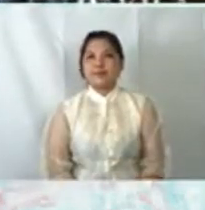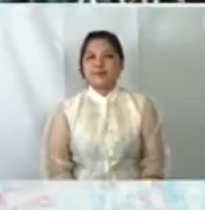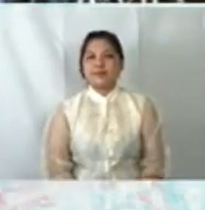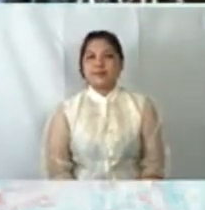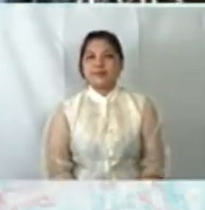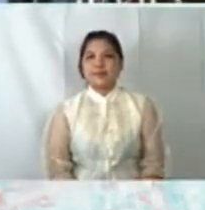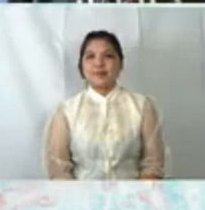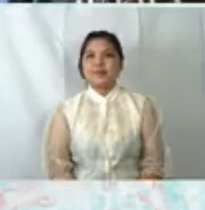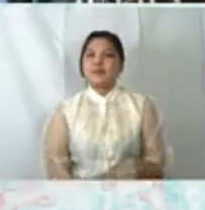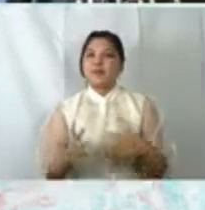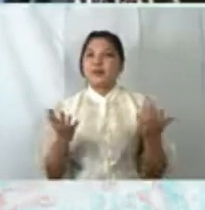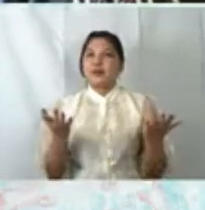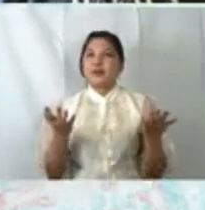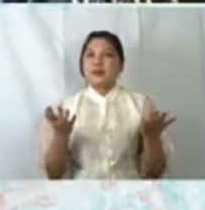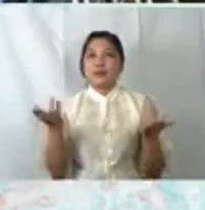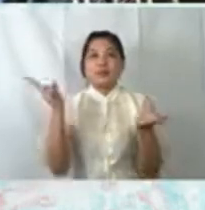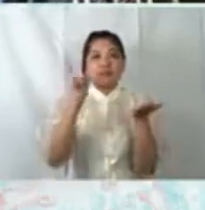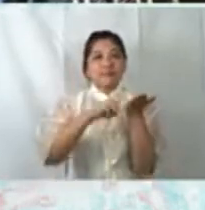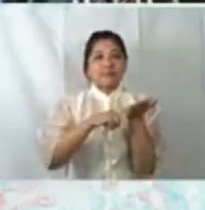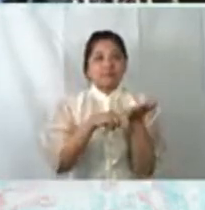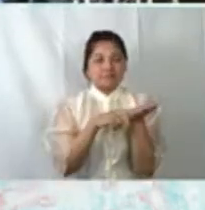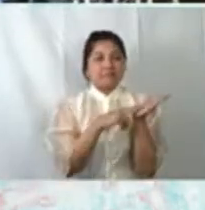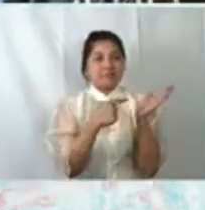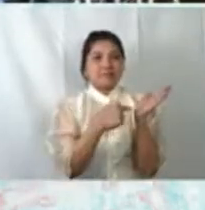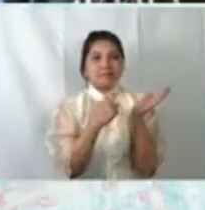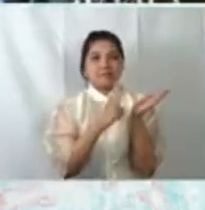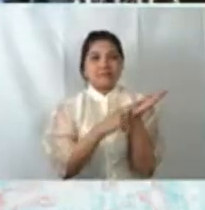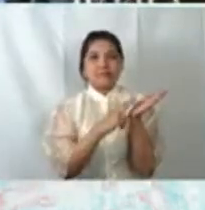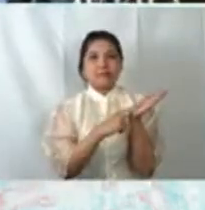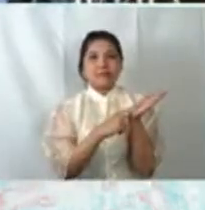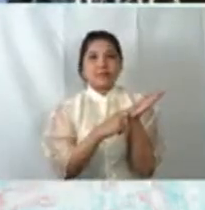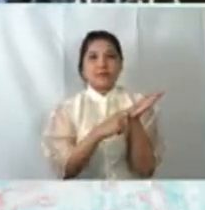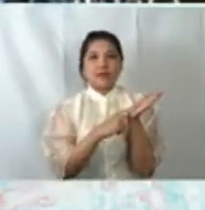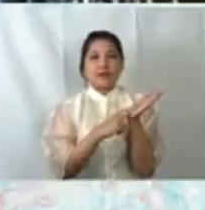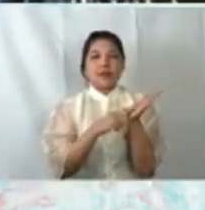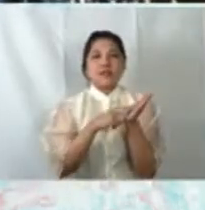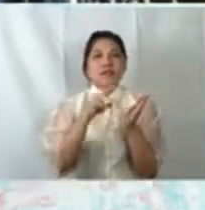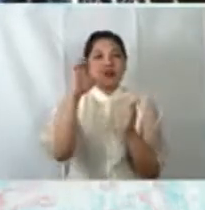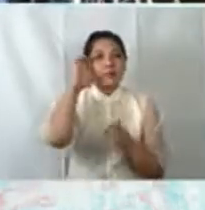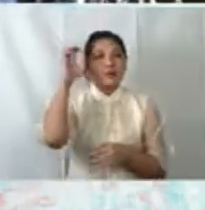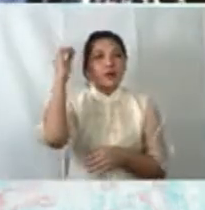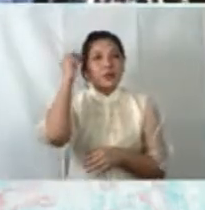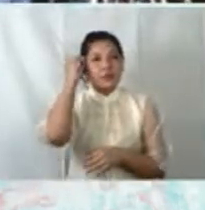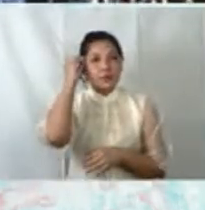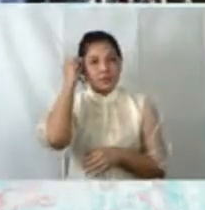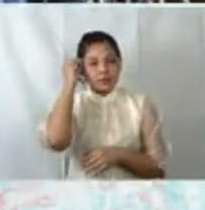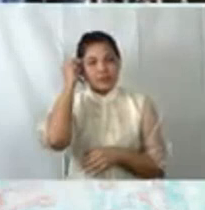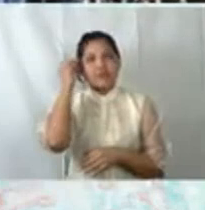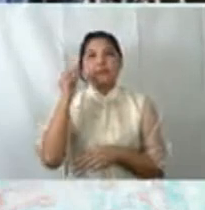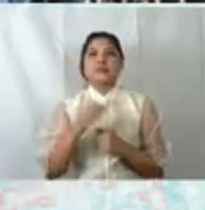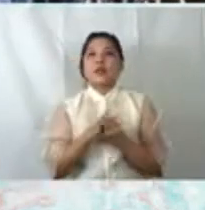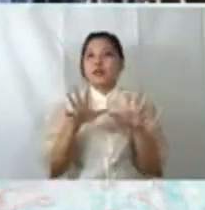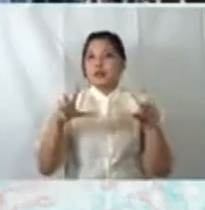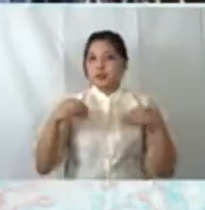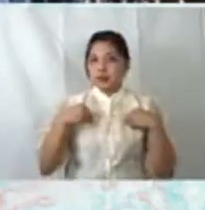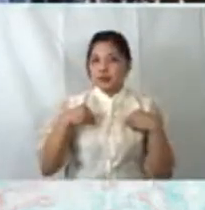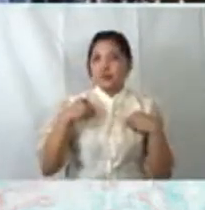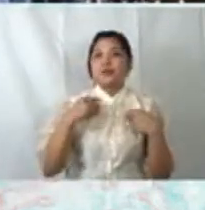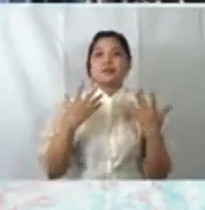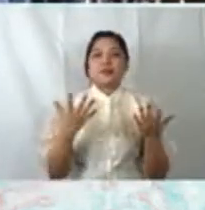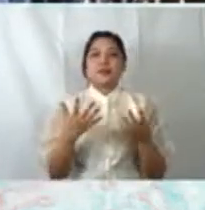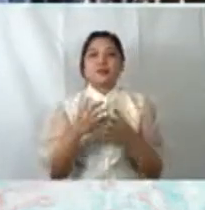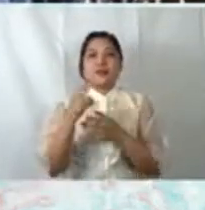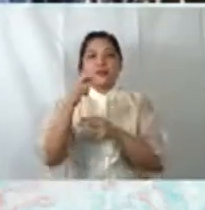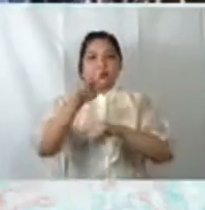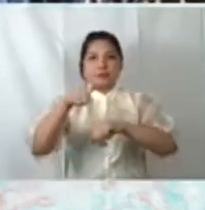So, that was signed by Esteban de Ocampo, unanimously adopted by the Board of Governors of the Philippine Historical